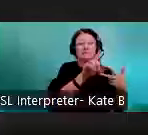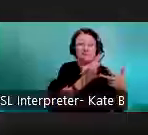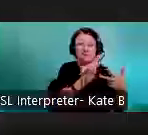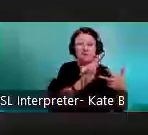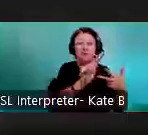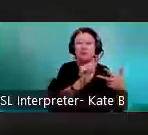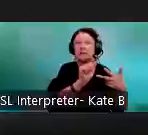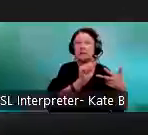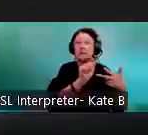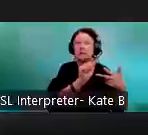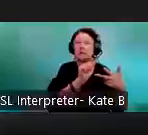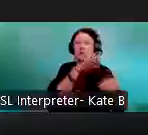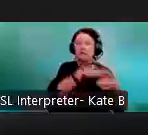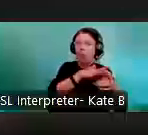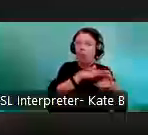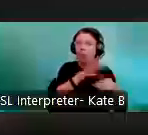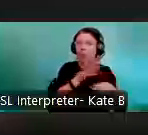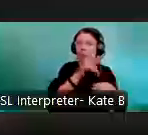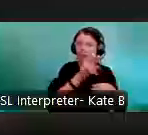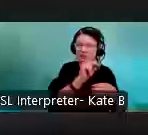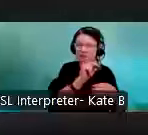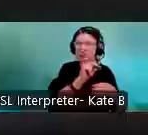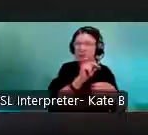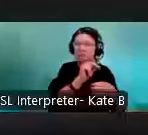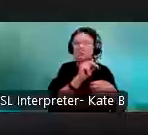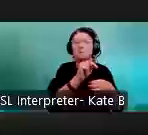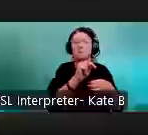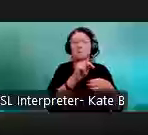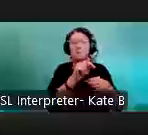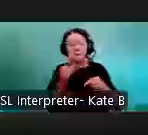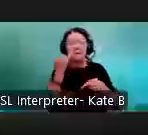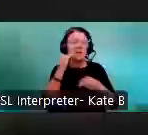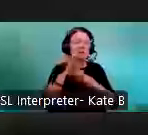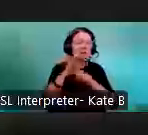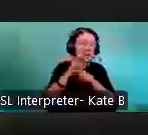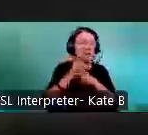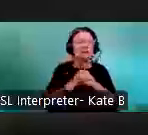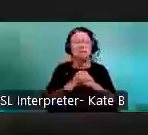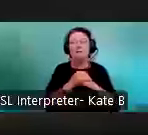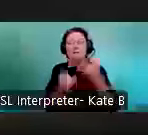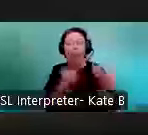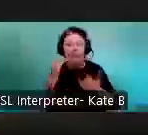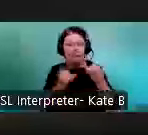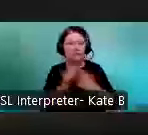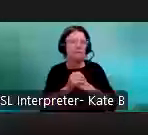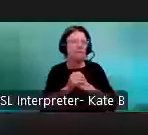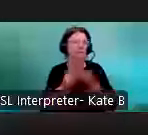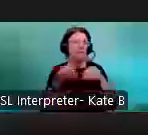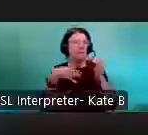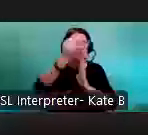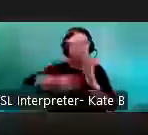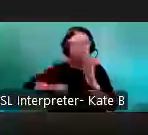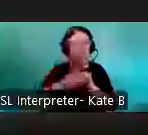organization that has been doing this for a while, they've got a lot of tools, they've got training, they can provide you with a script, they can pair you up